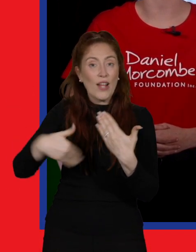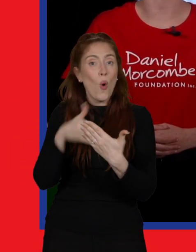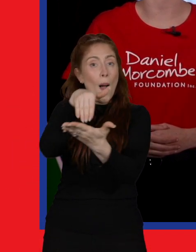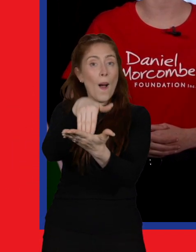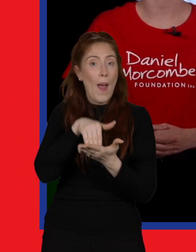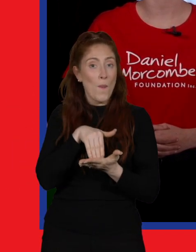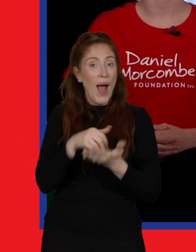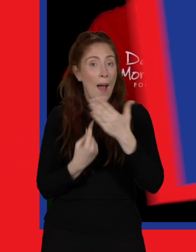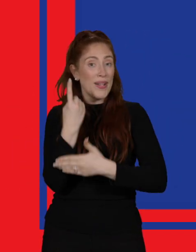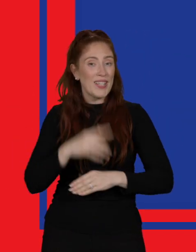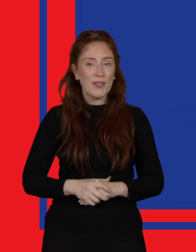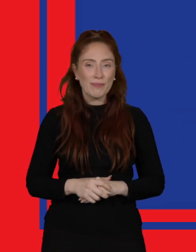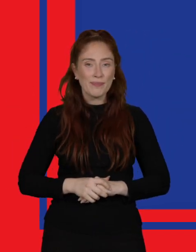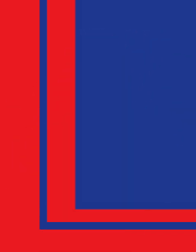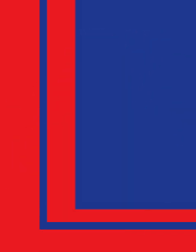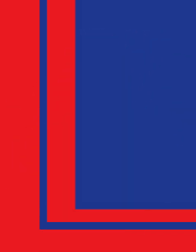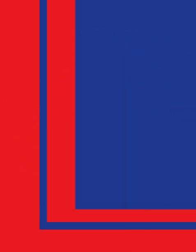team helps you.